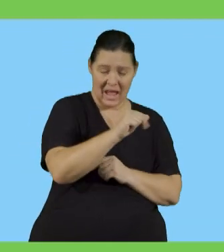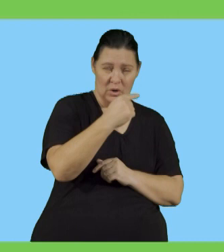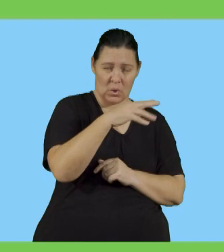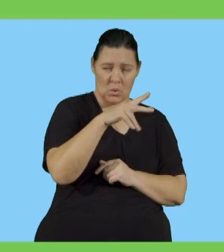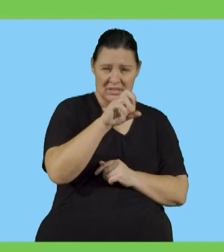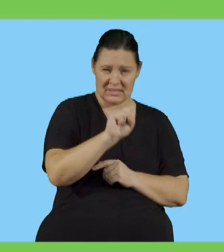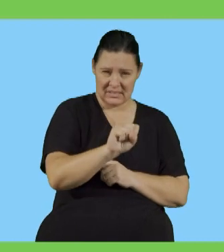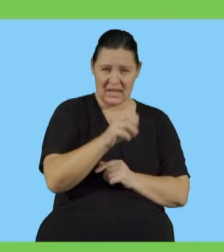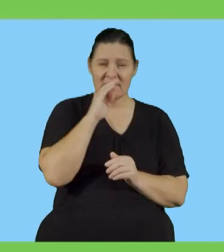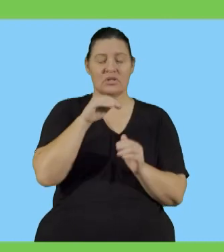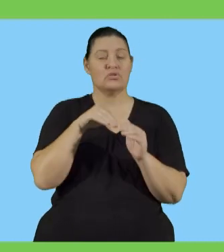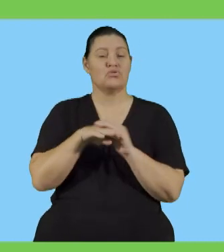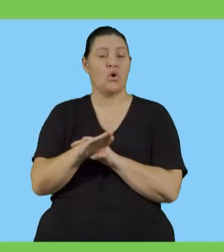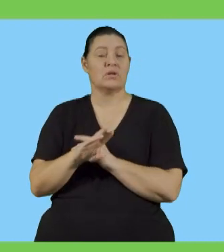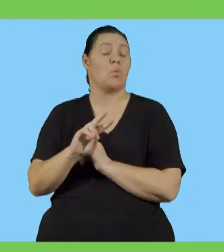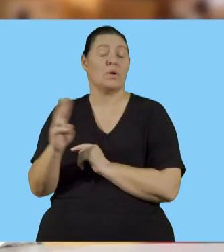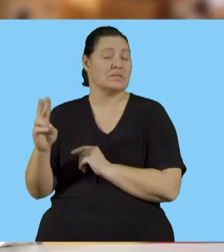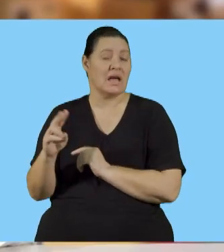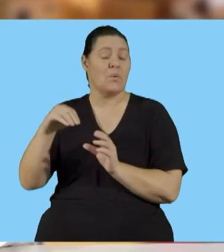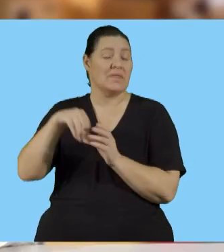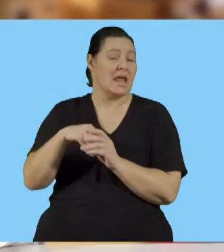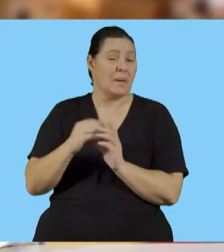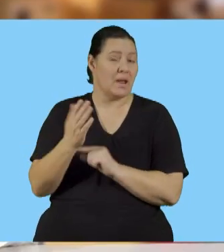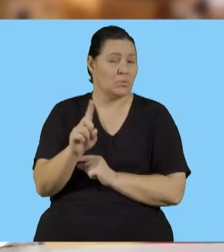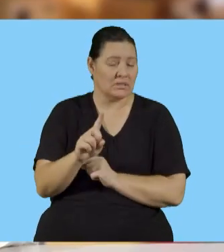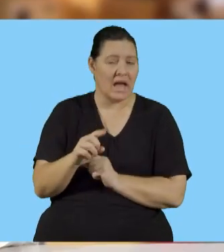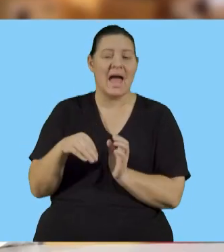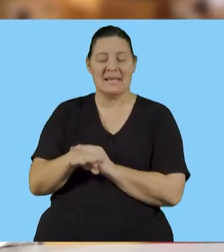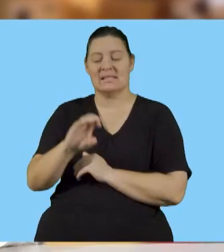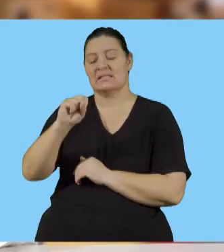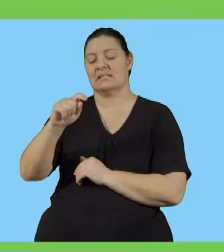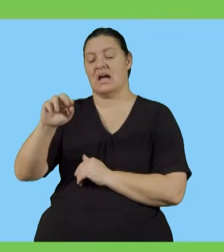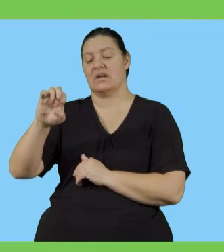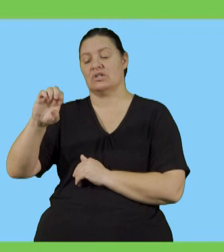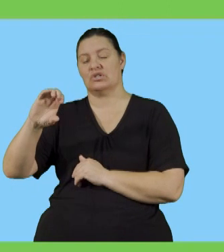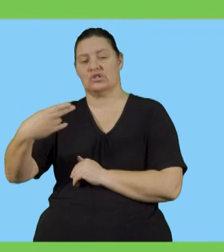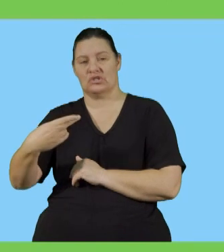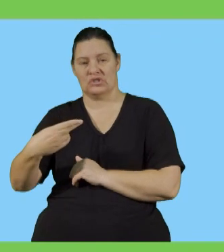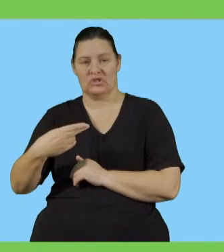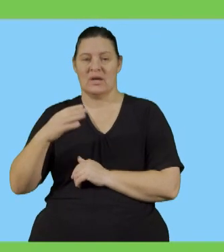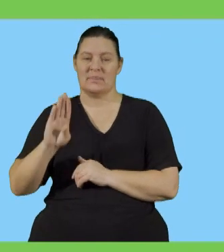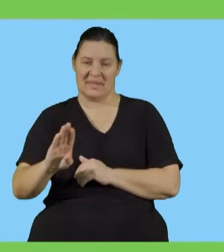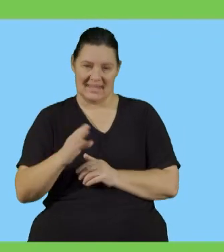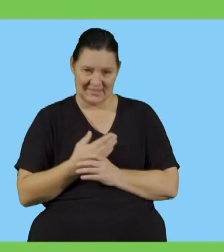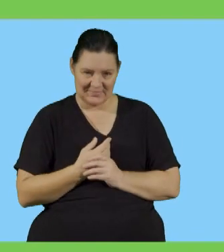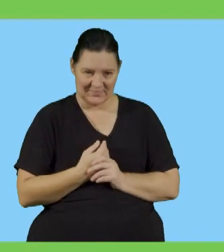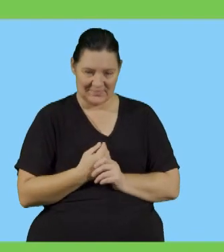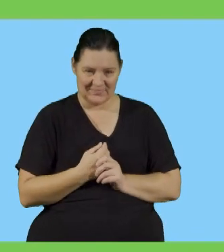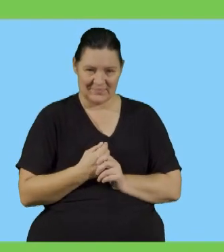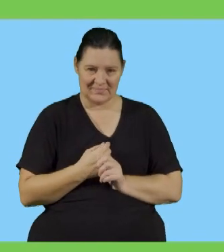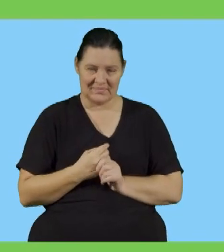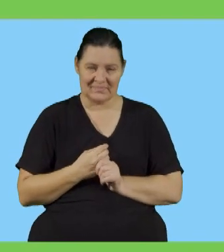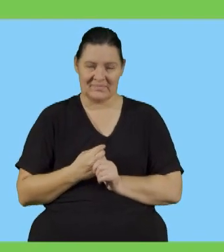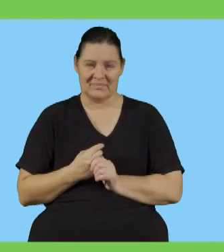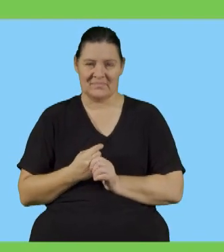So glucose is stored in what form in a plant? It is stored as, very good,